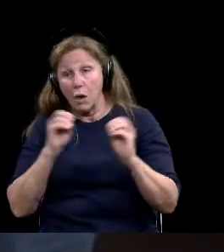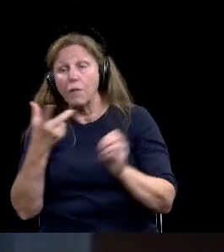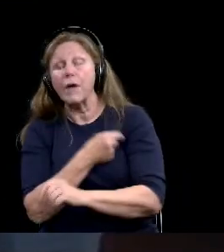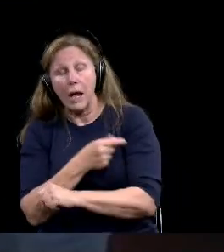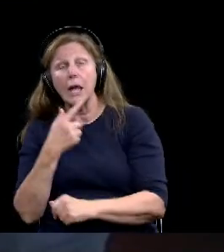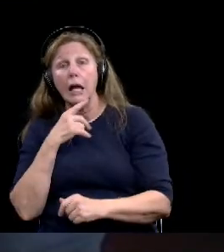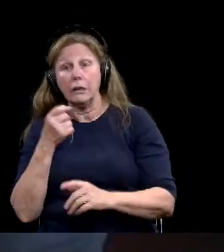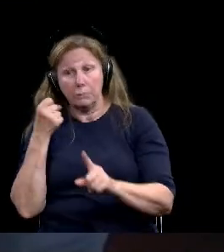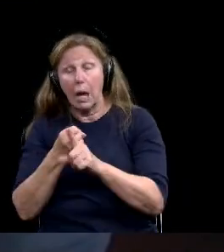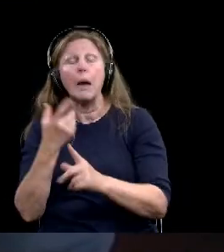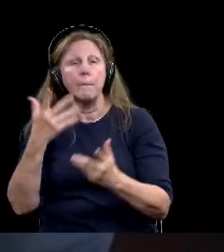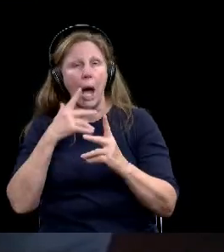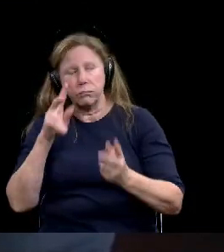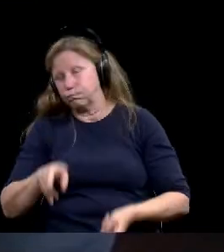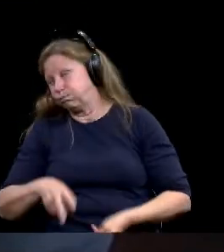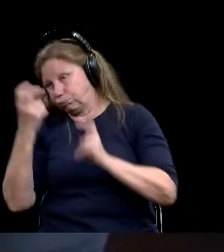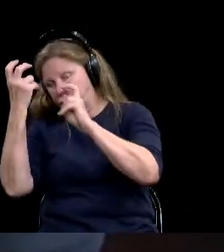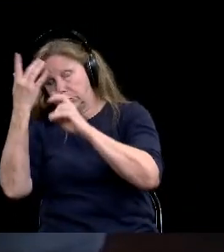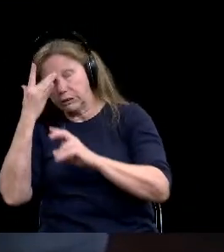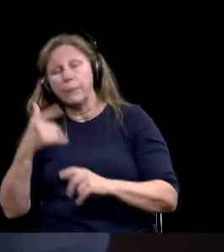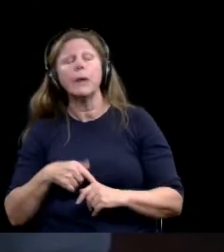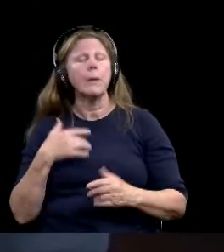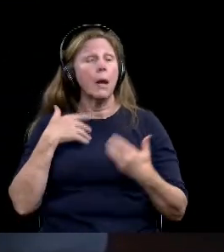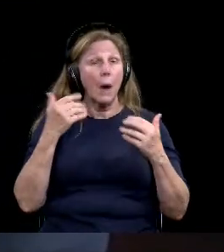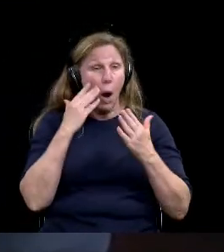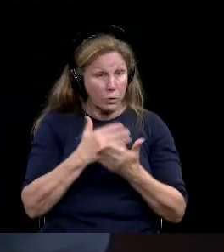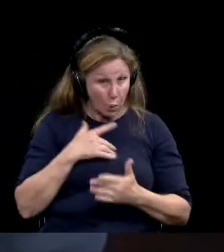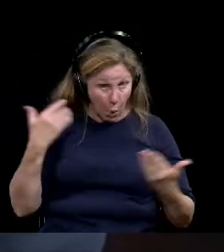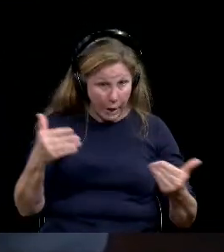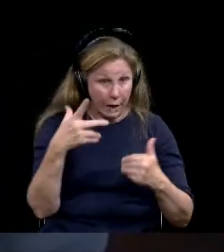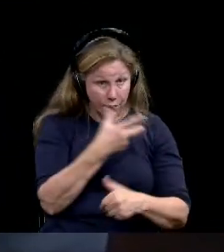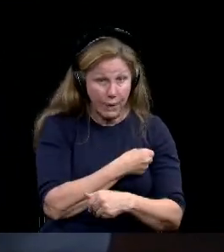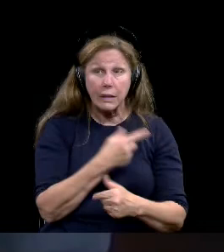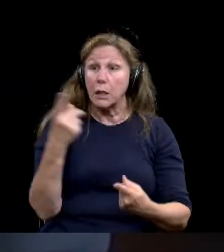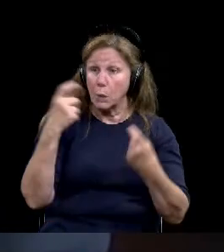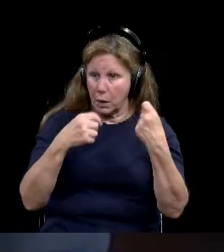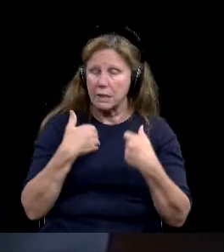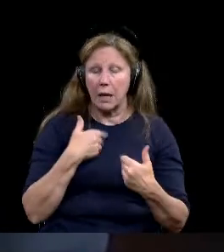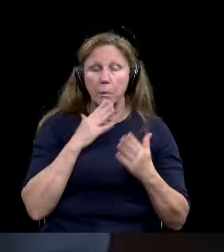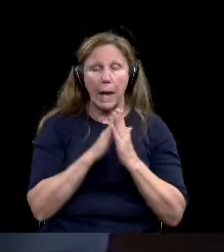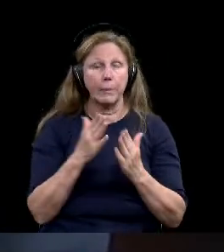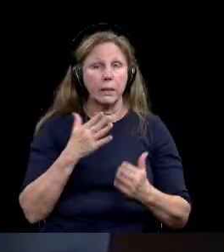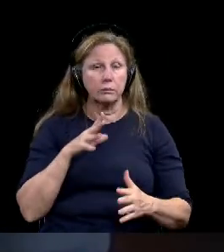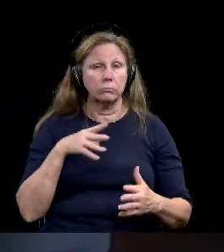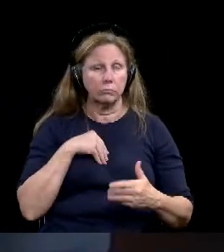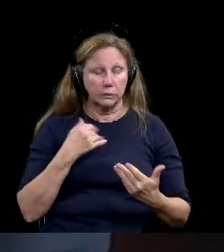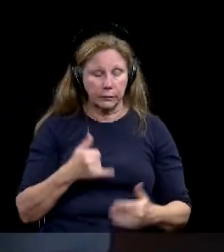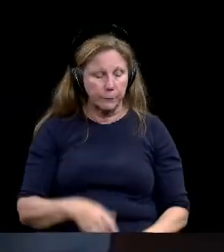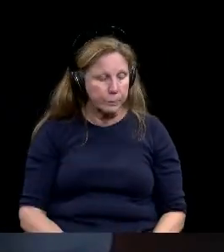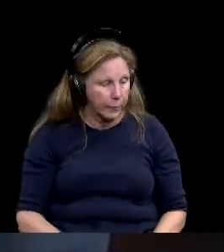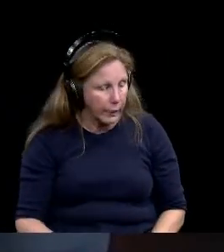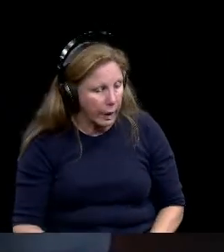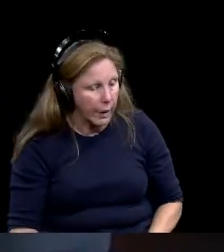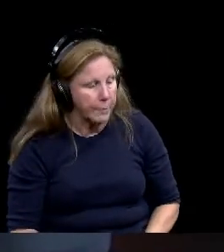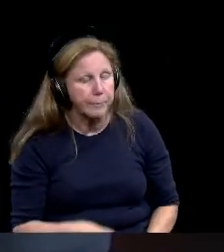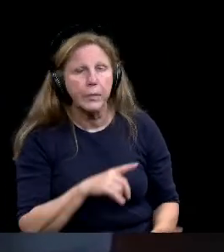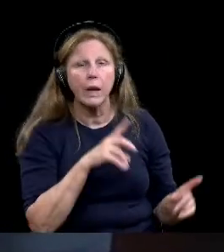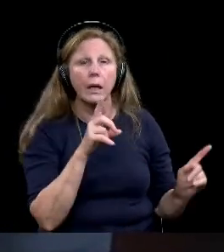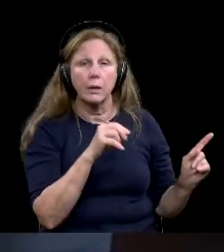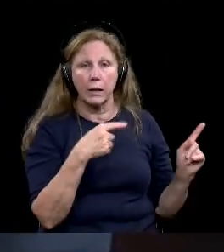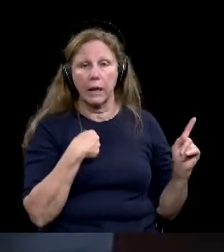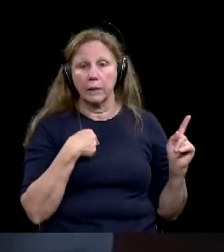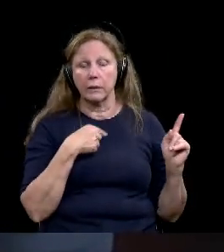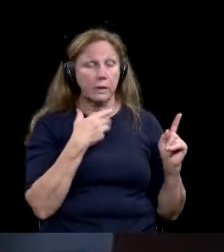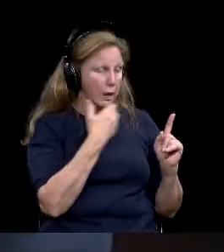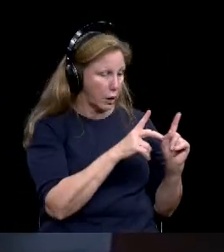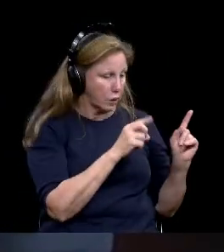give a brief report from my side of things. Thanks for the update from everyone, and I'm pleased to hear today's data, including